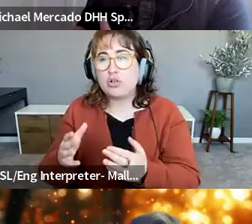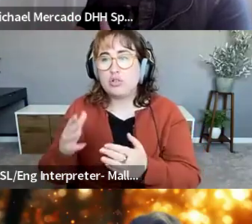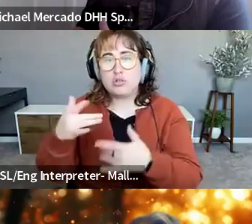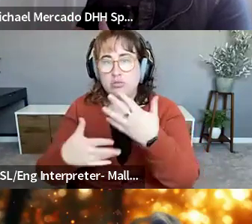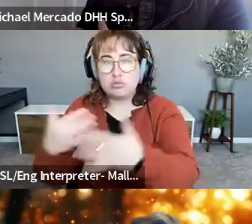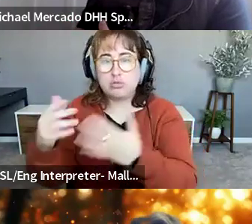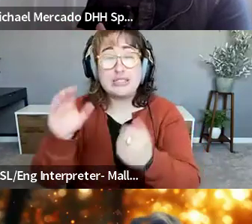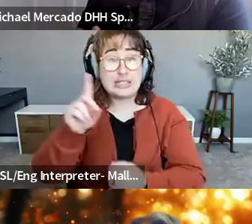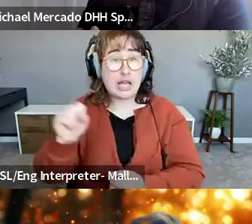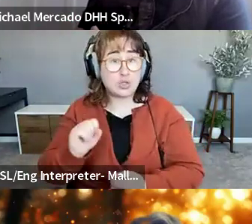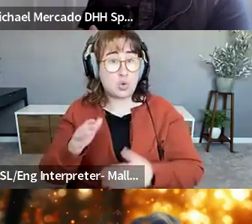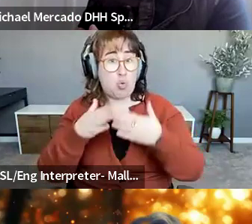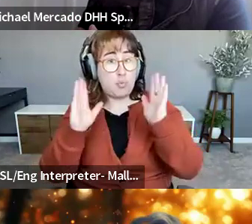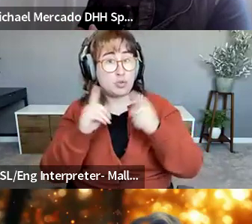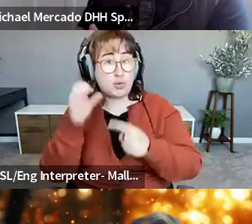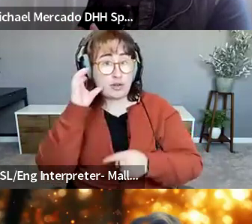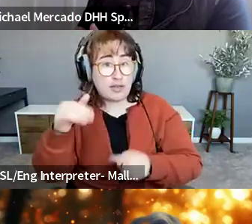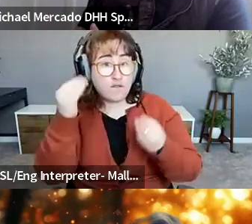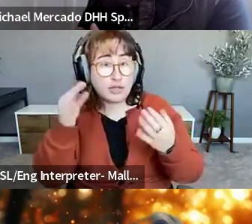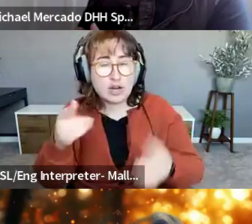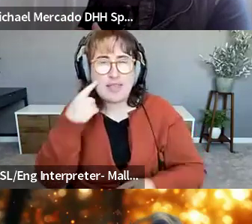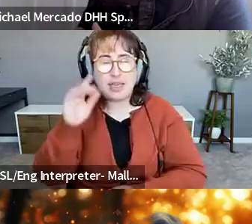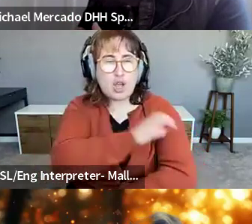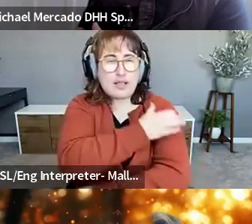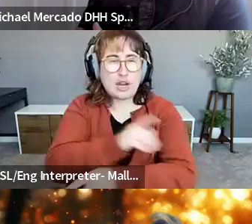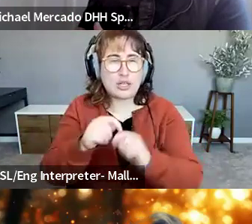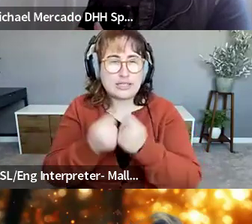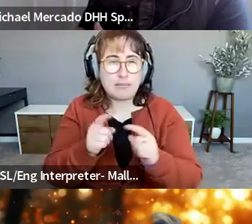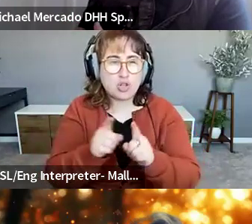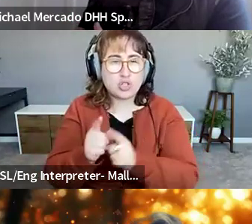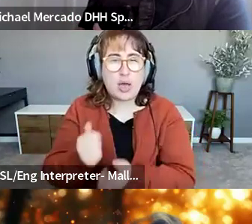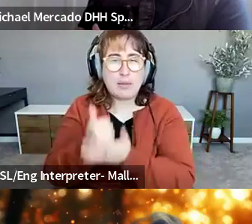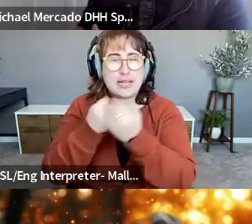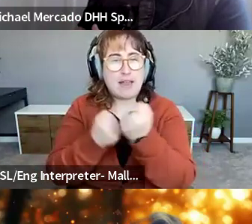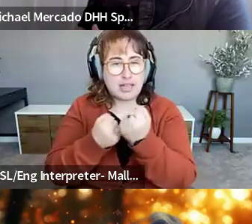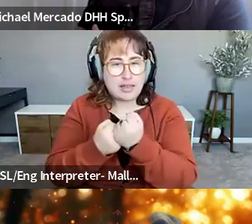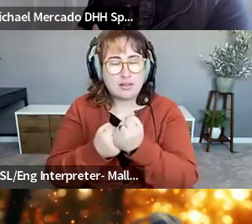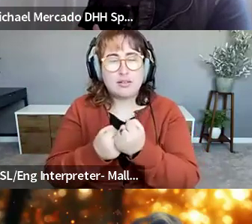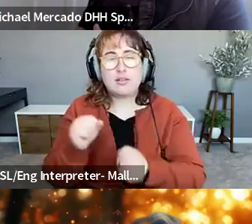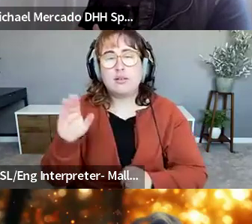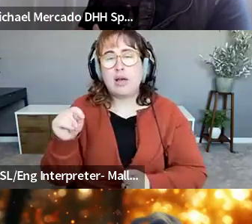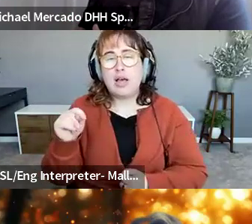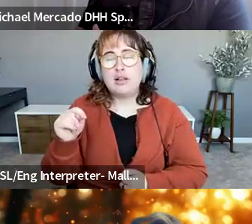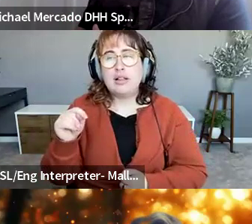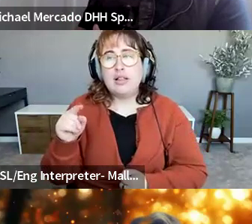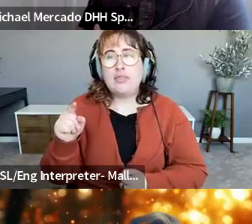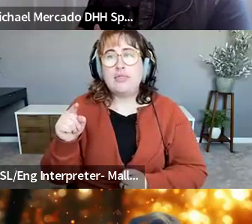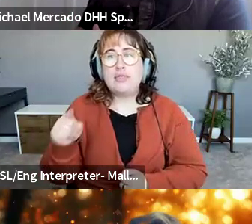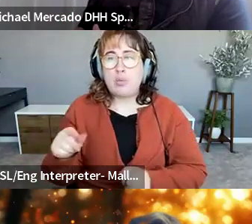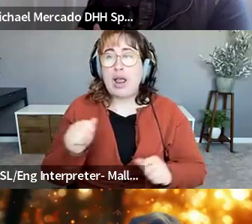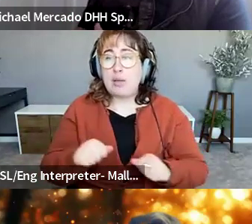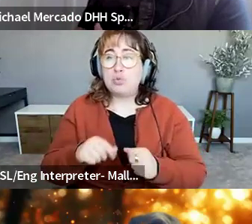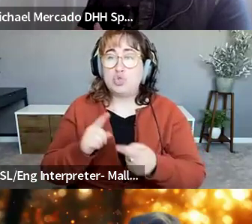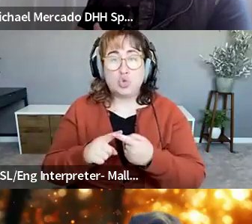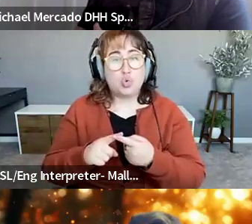open to hearing this information. I think their clinical team also really helped advocate, but they were able to get